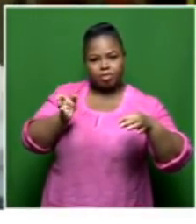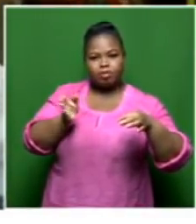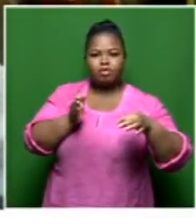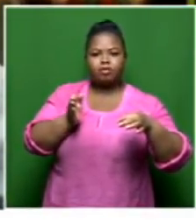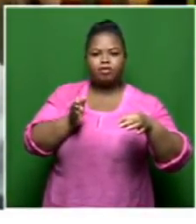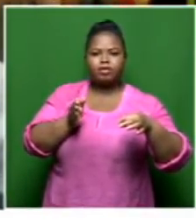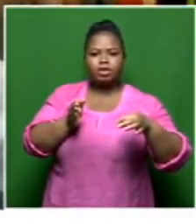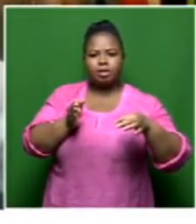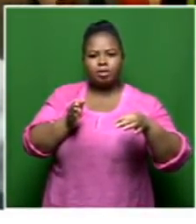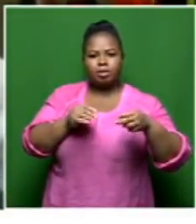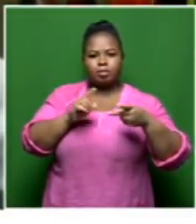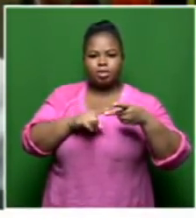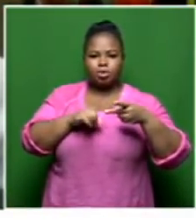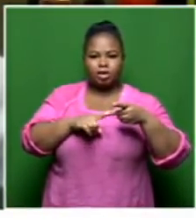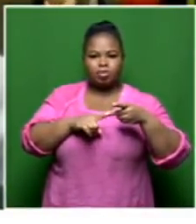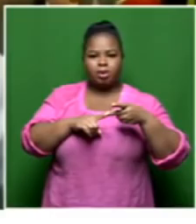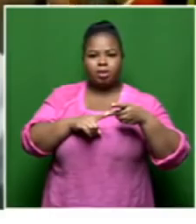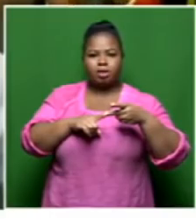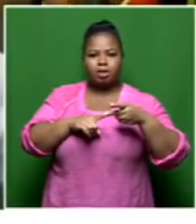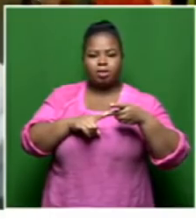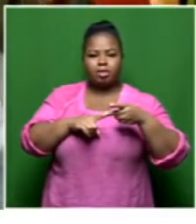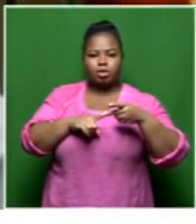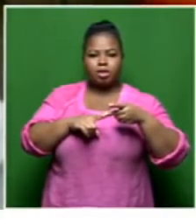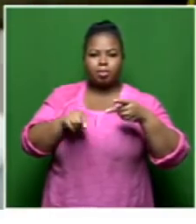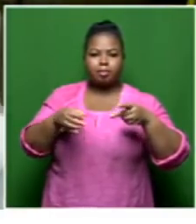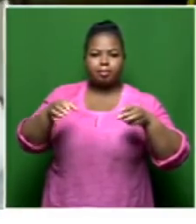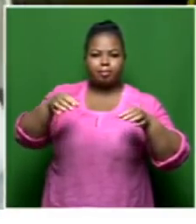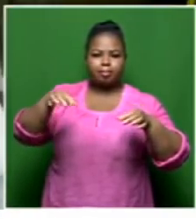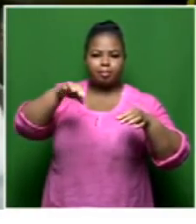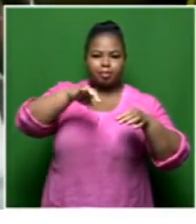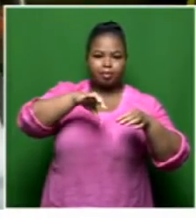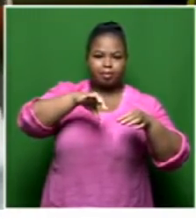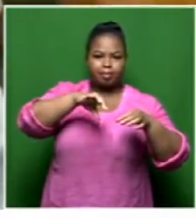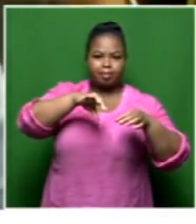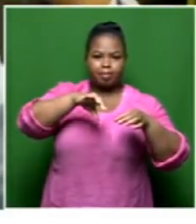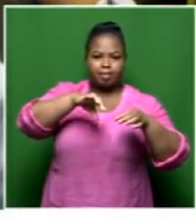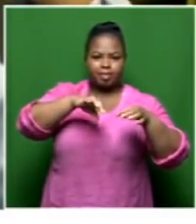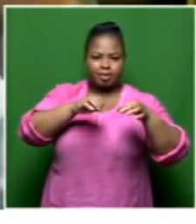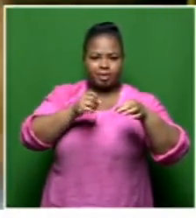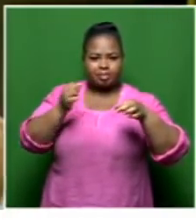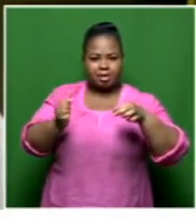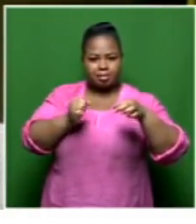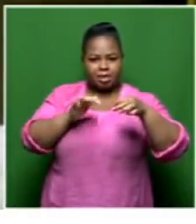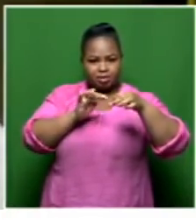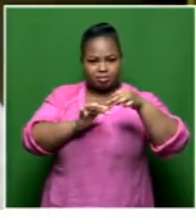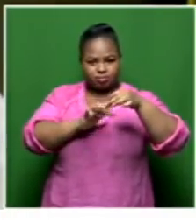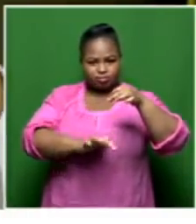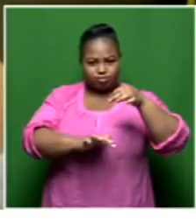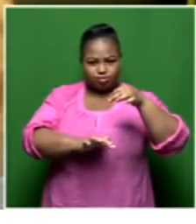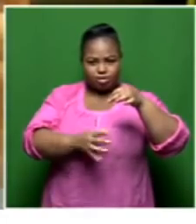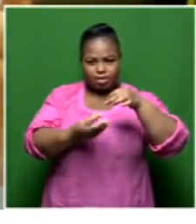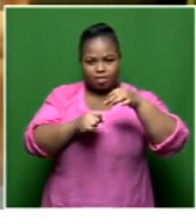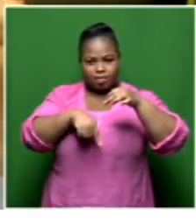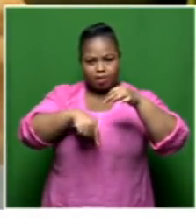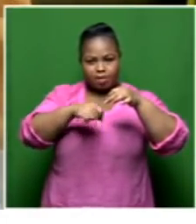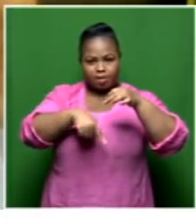here on our desk at the moment, that we can pour water into it, and the water will stay in the mask, which it's doing.